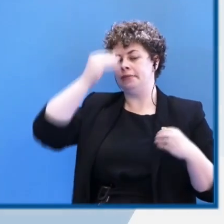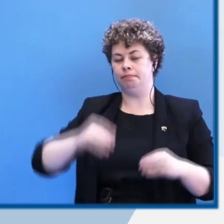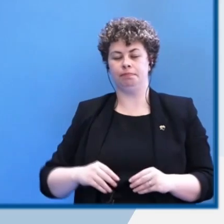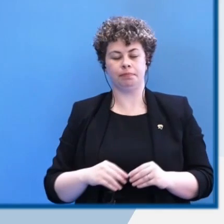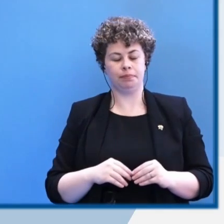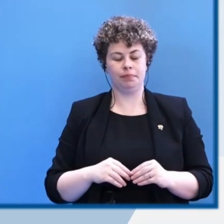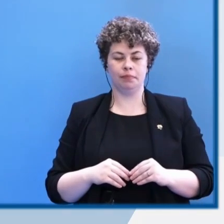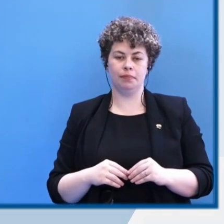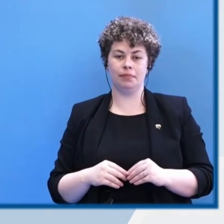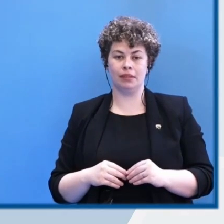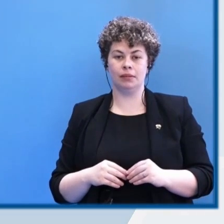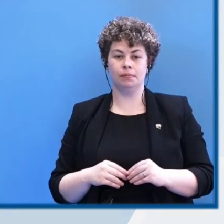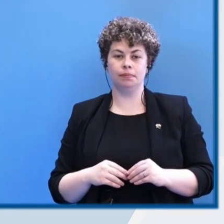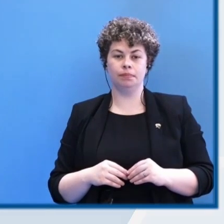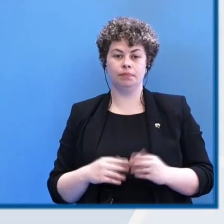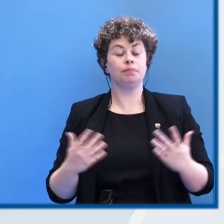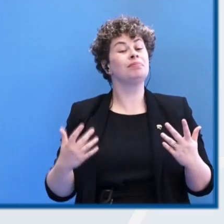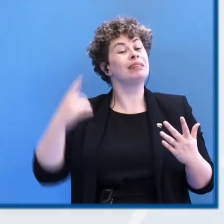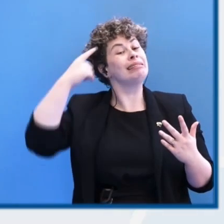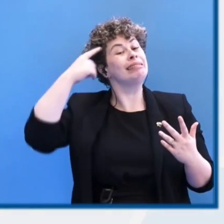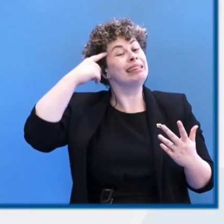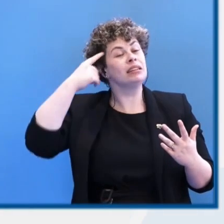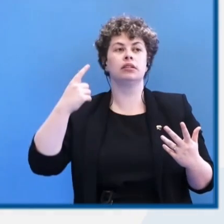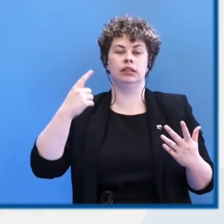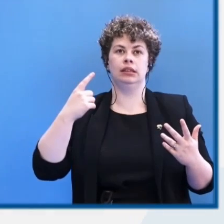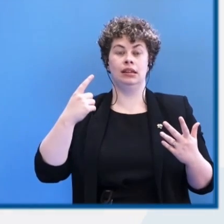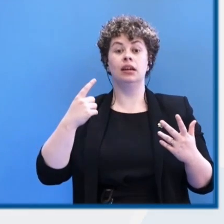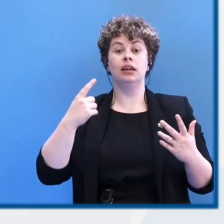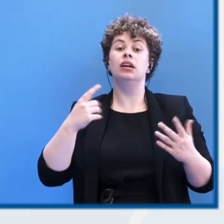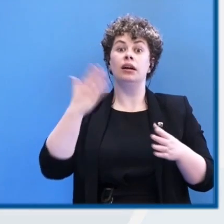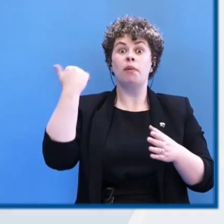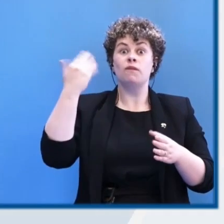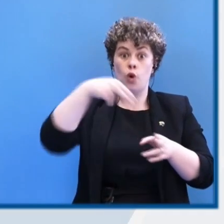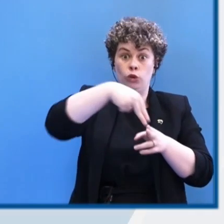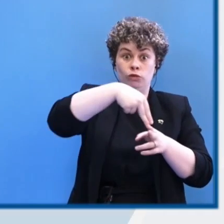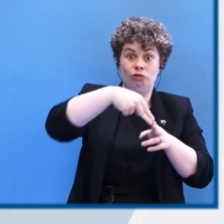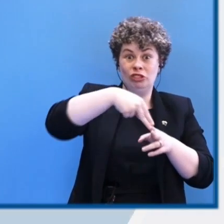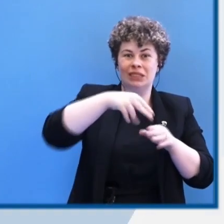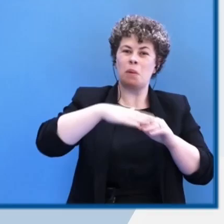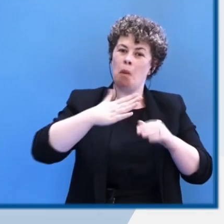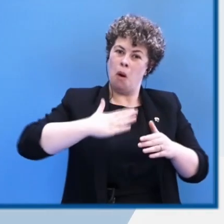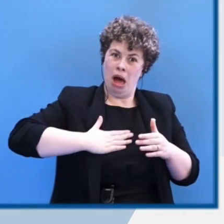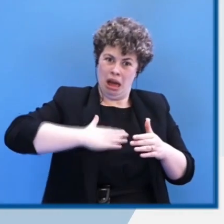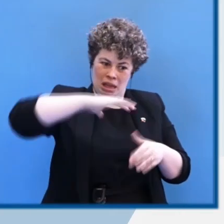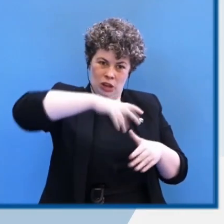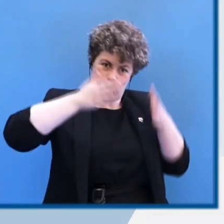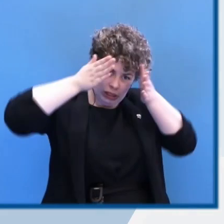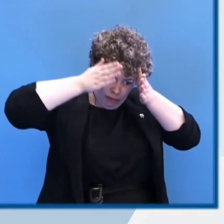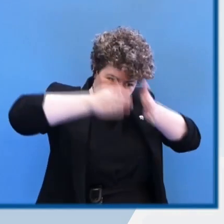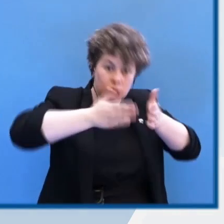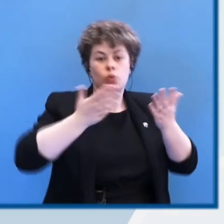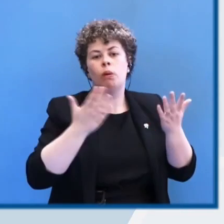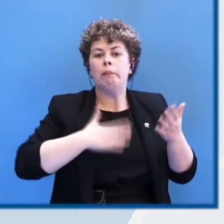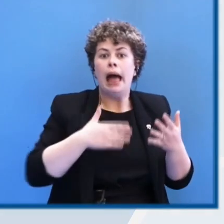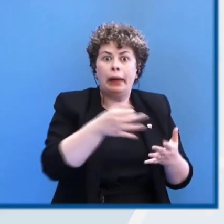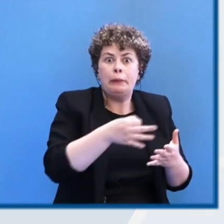of systemic risk, which is a relatively new way of looking at how we deal with disasters, how we tackle